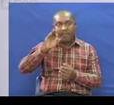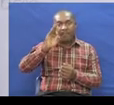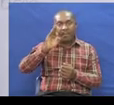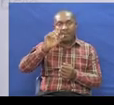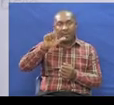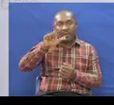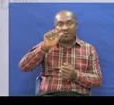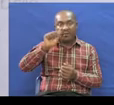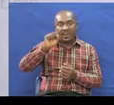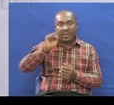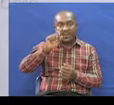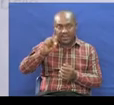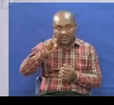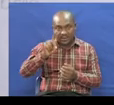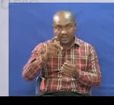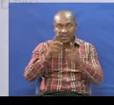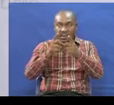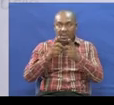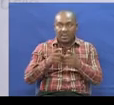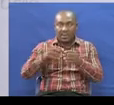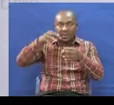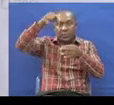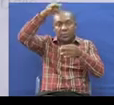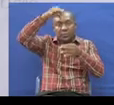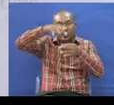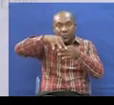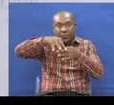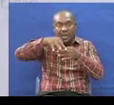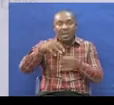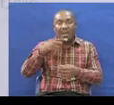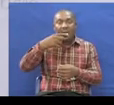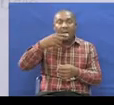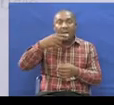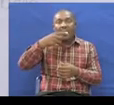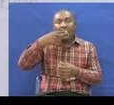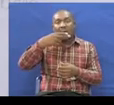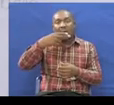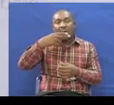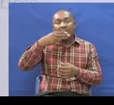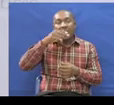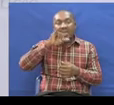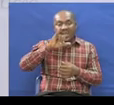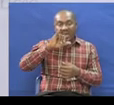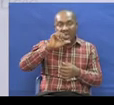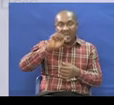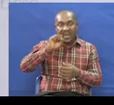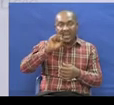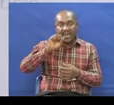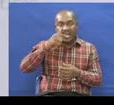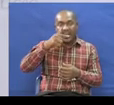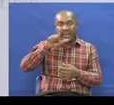will be allowing the acid to pass through and going to meet zinc granules.